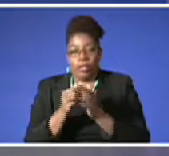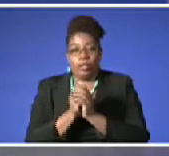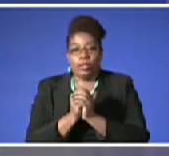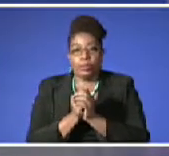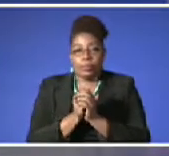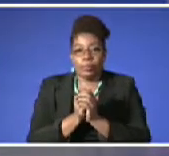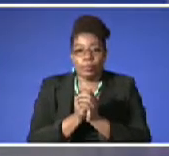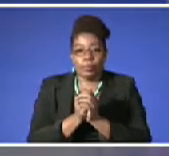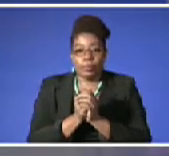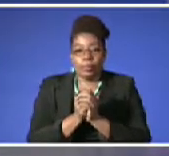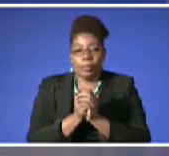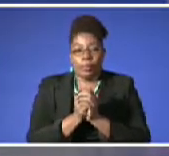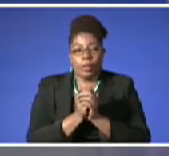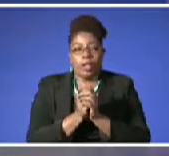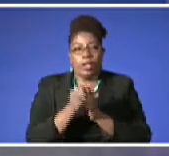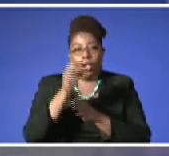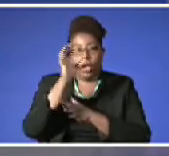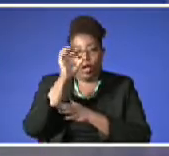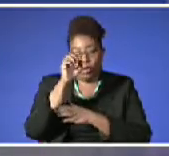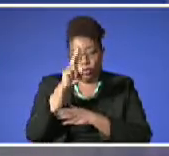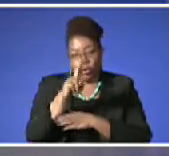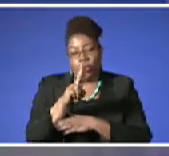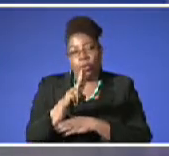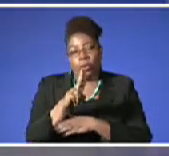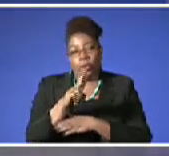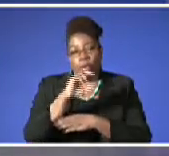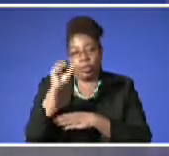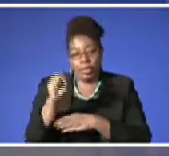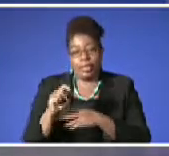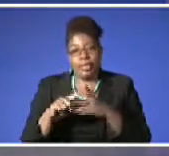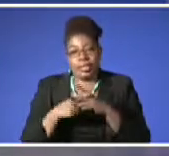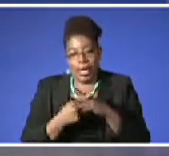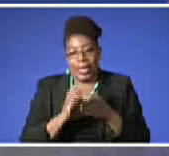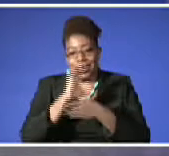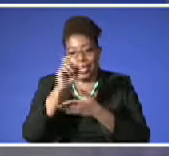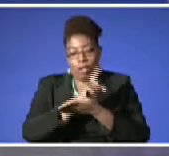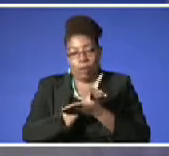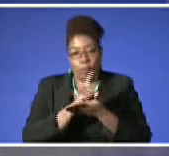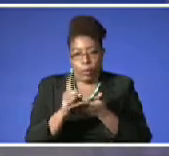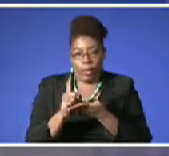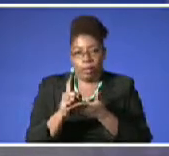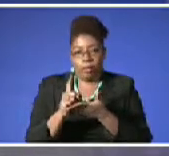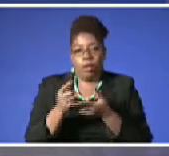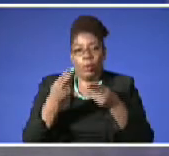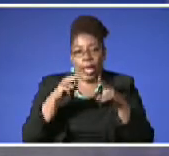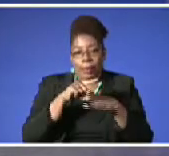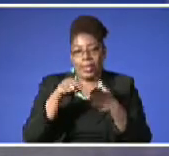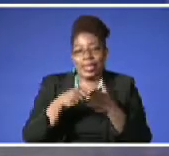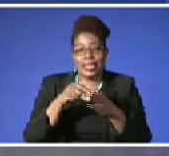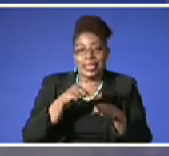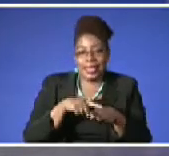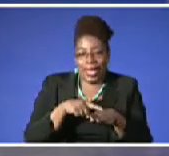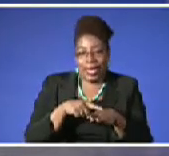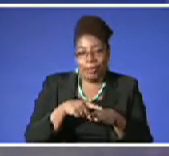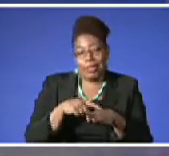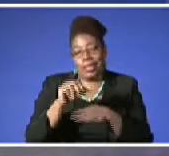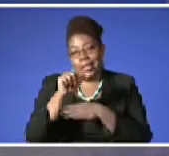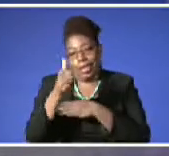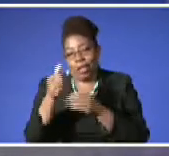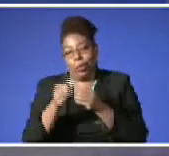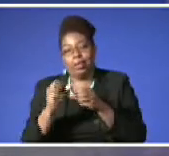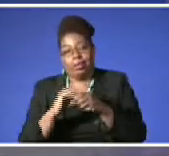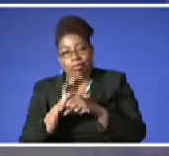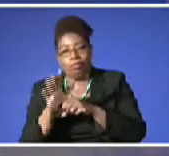The official start of the flu season begins in just a few weeks, and what's different this time around is the prevalence of COVID-19. Chief